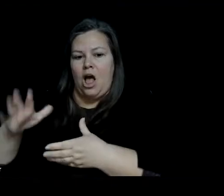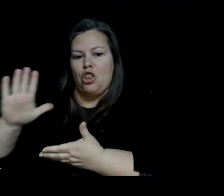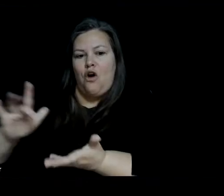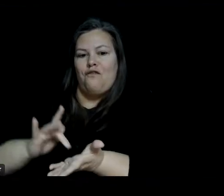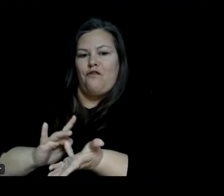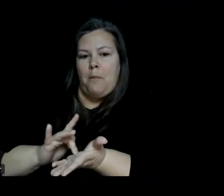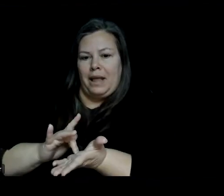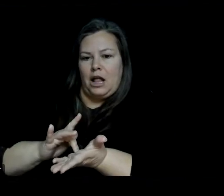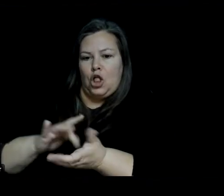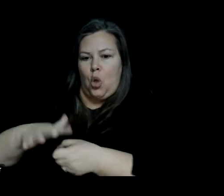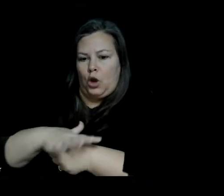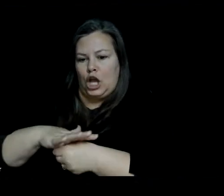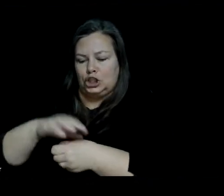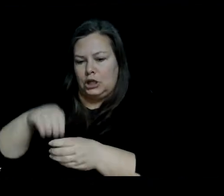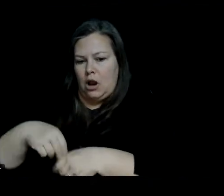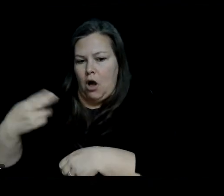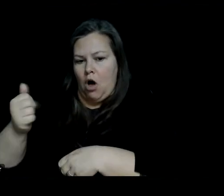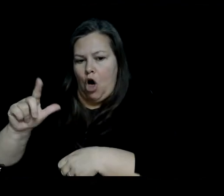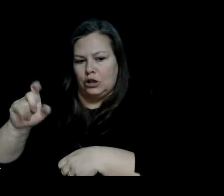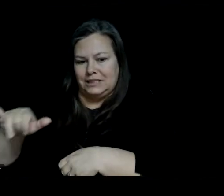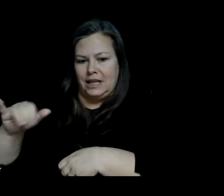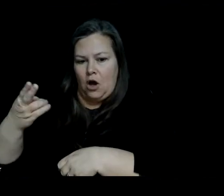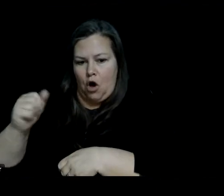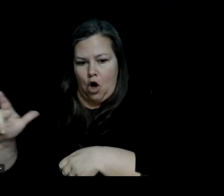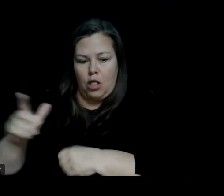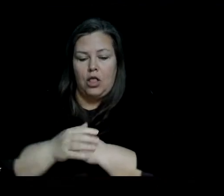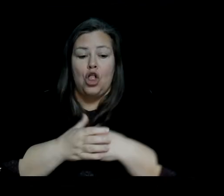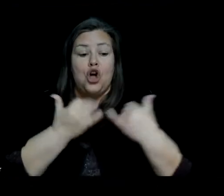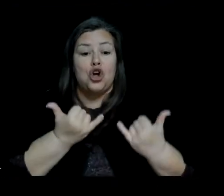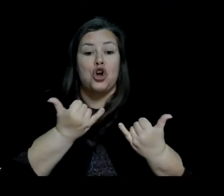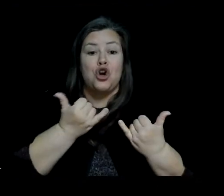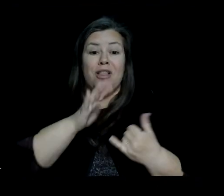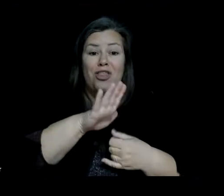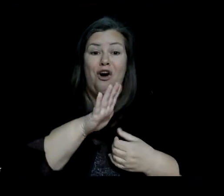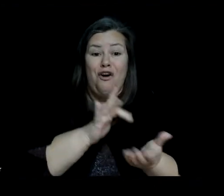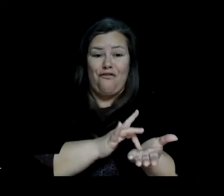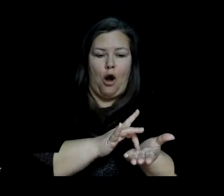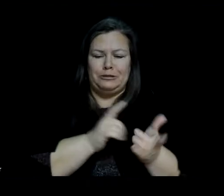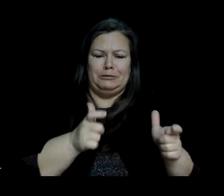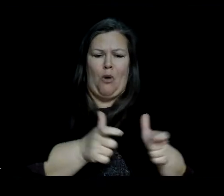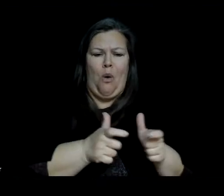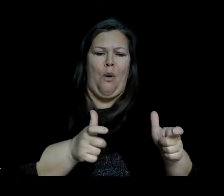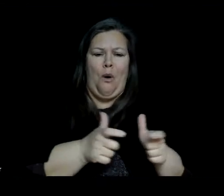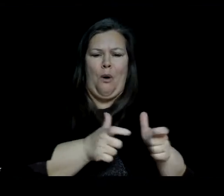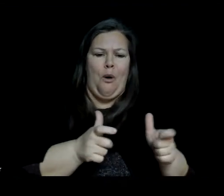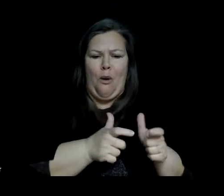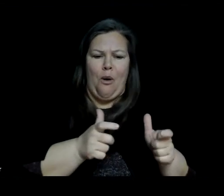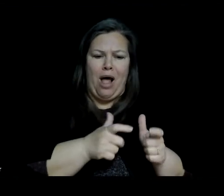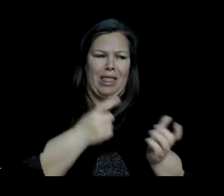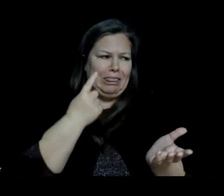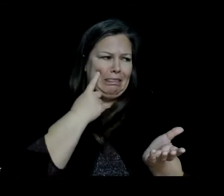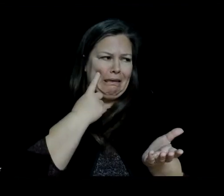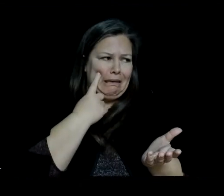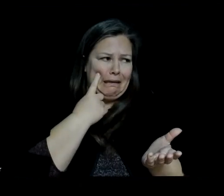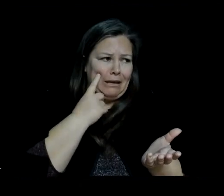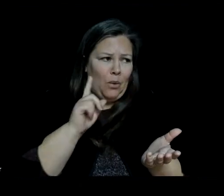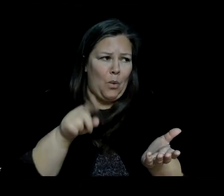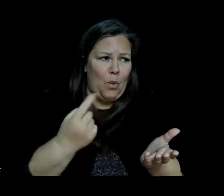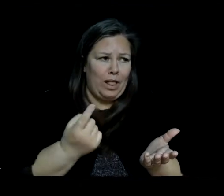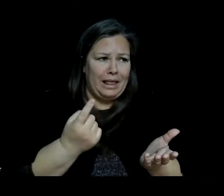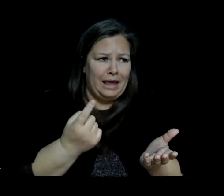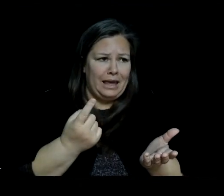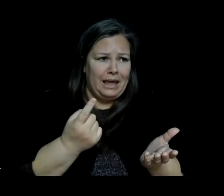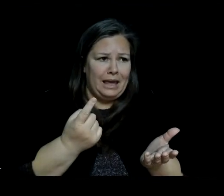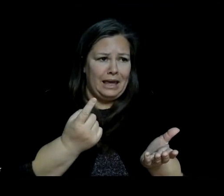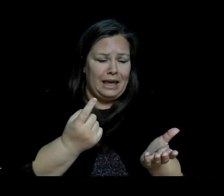Hall. The current pharmacy is very, very tiny, and I believe only, per